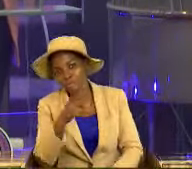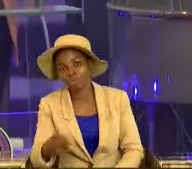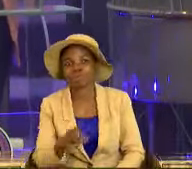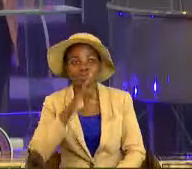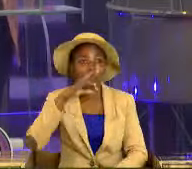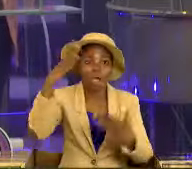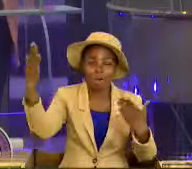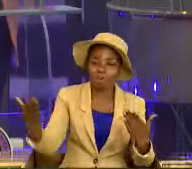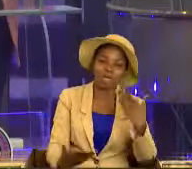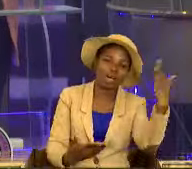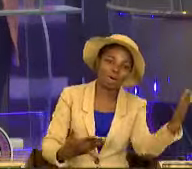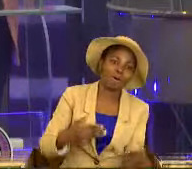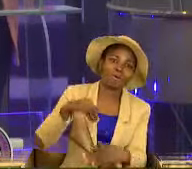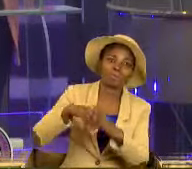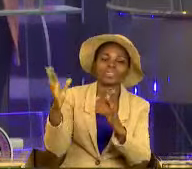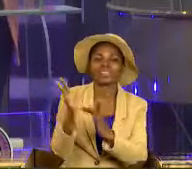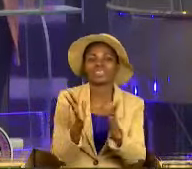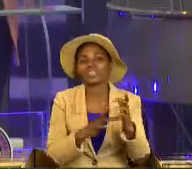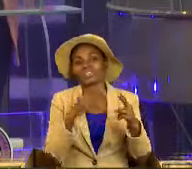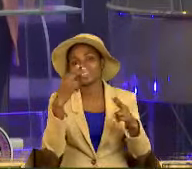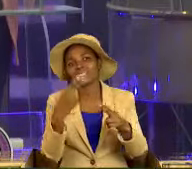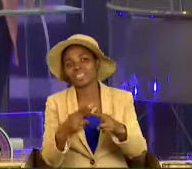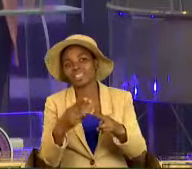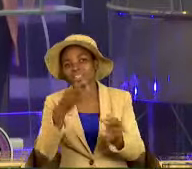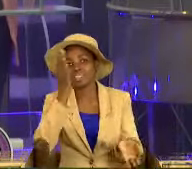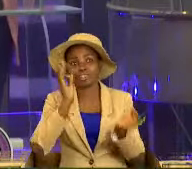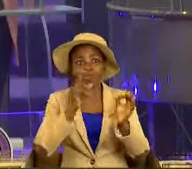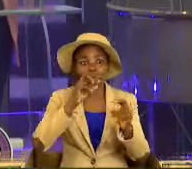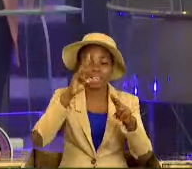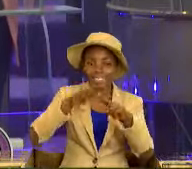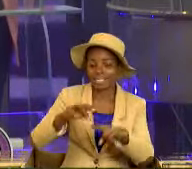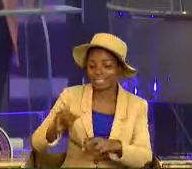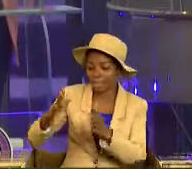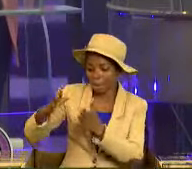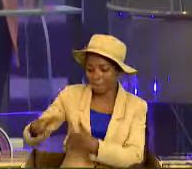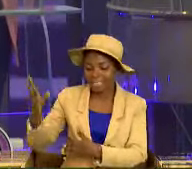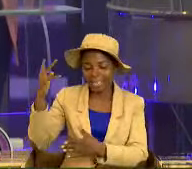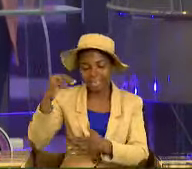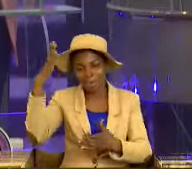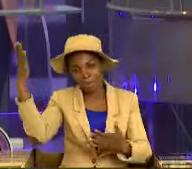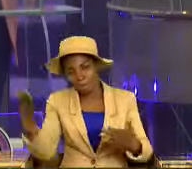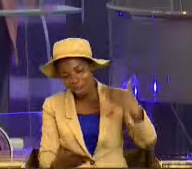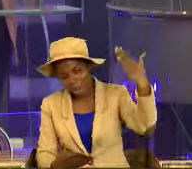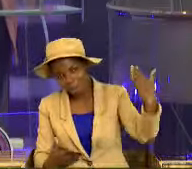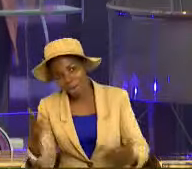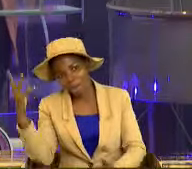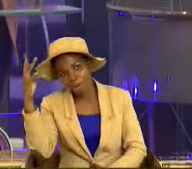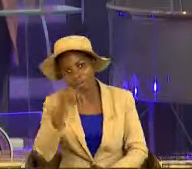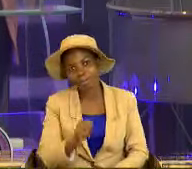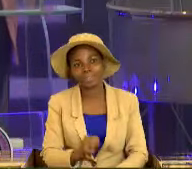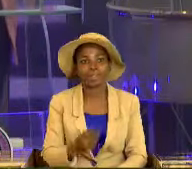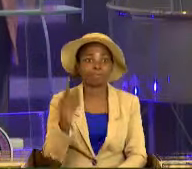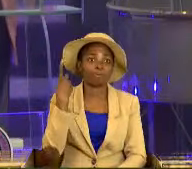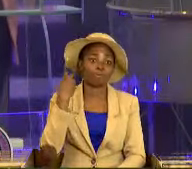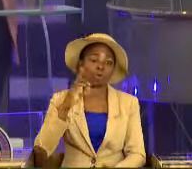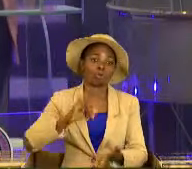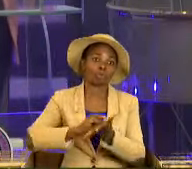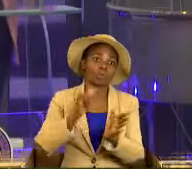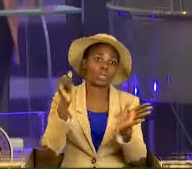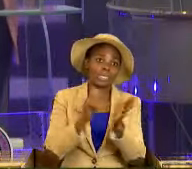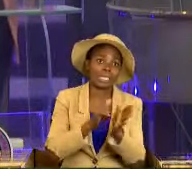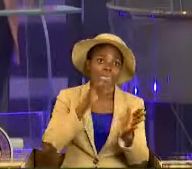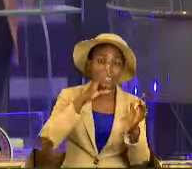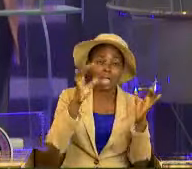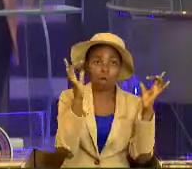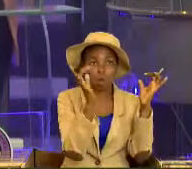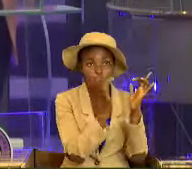name if you are beside them please welcome them to the house of their father for those watching our programs online